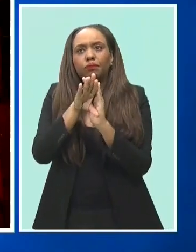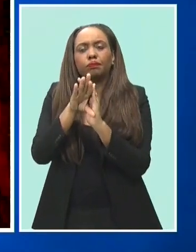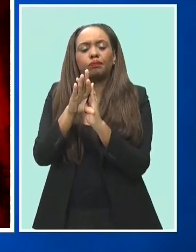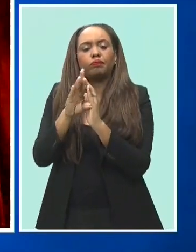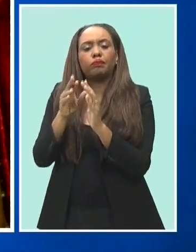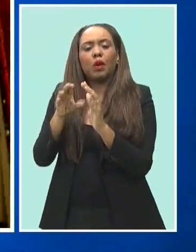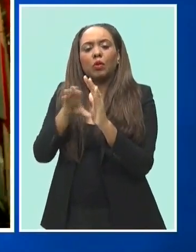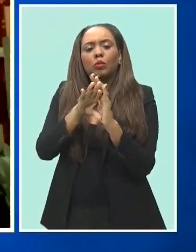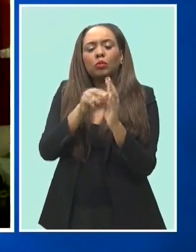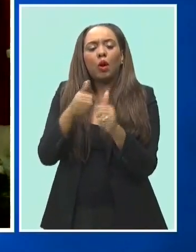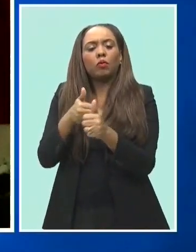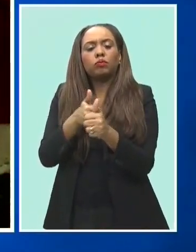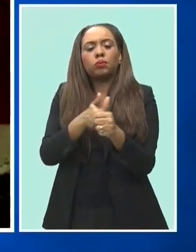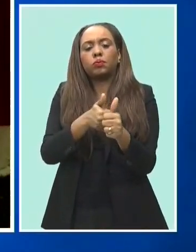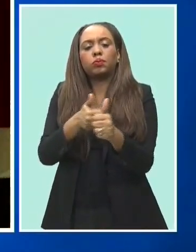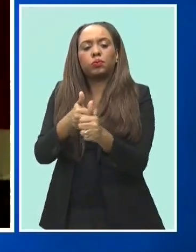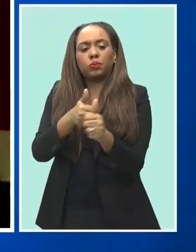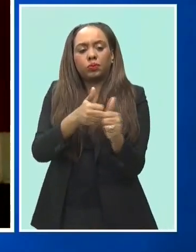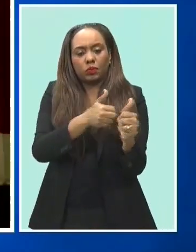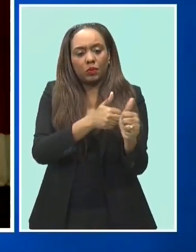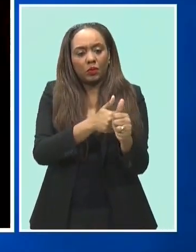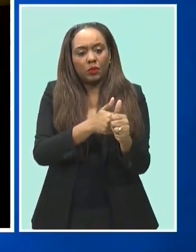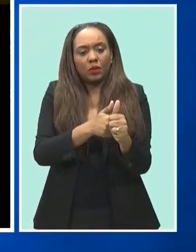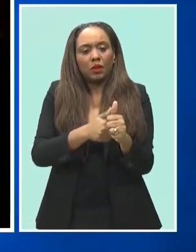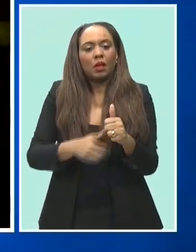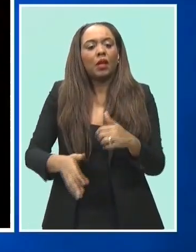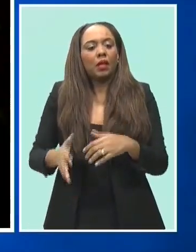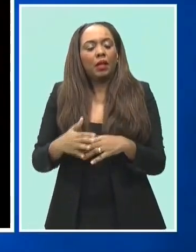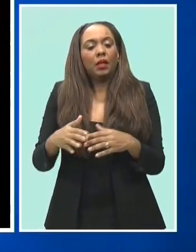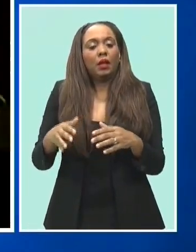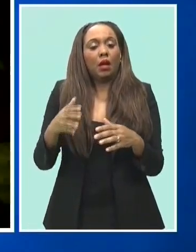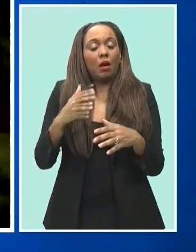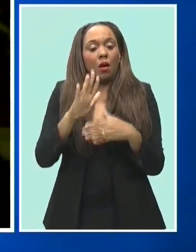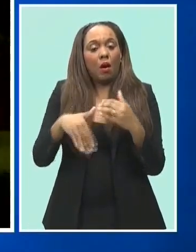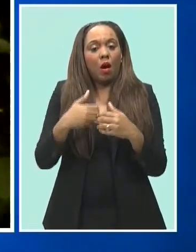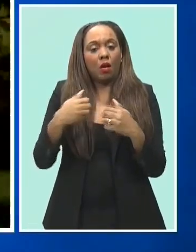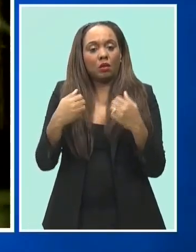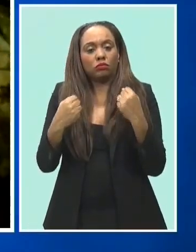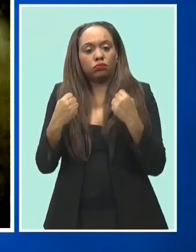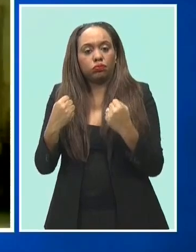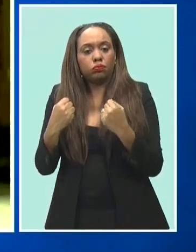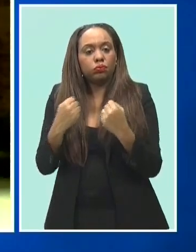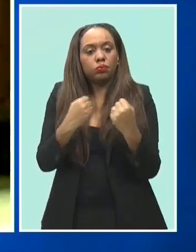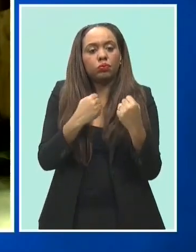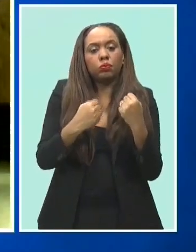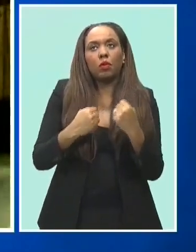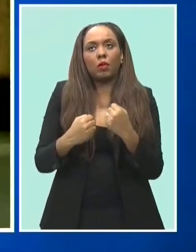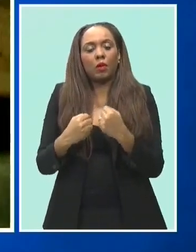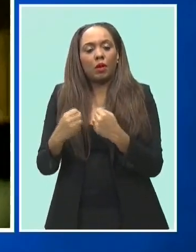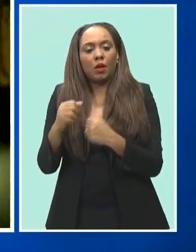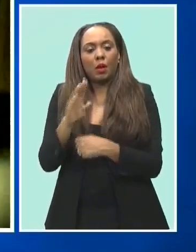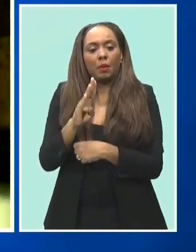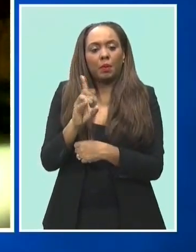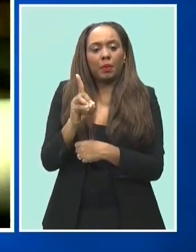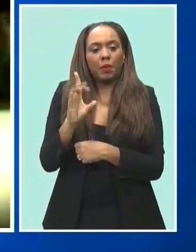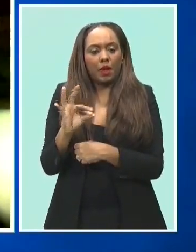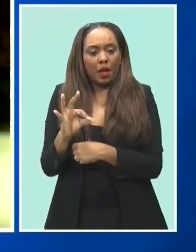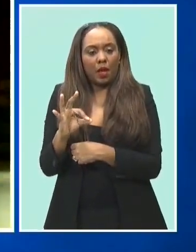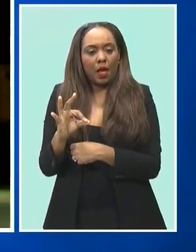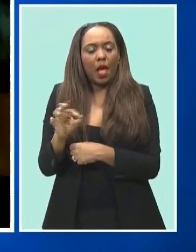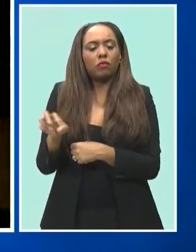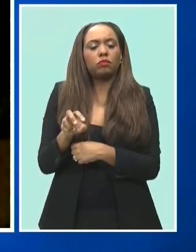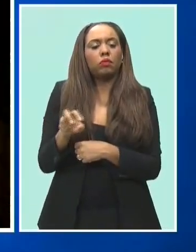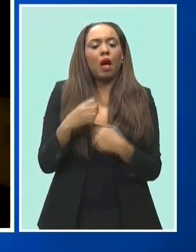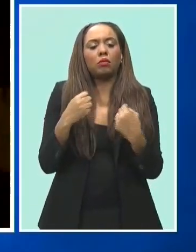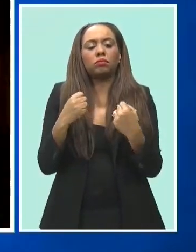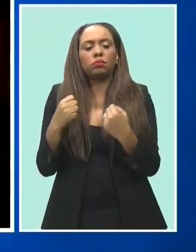Army vehicles after the operational clearance was announced just before 2 a.m. The vehicles departed the BDF's headquarters at the